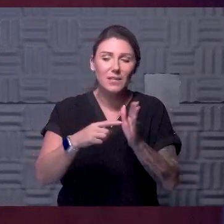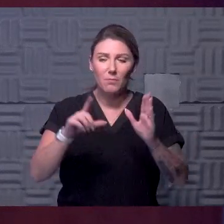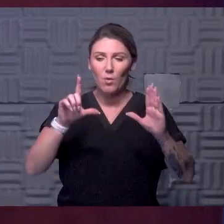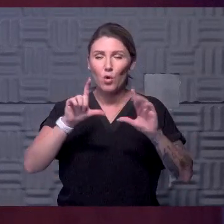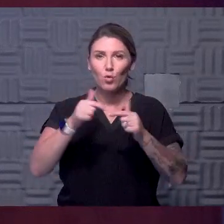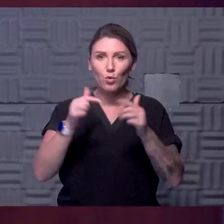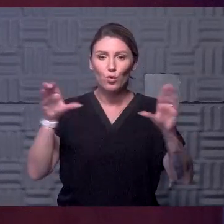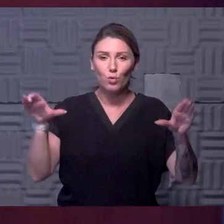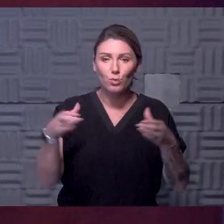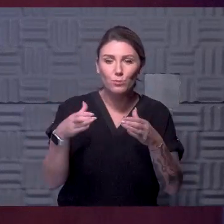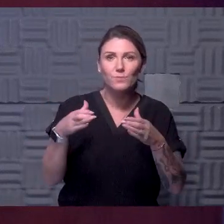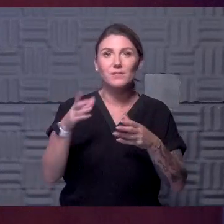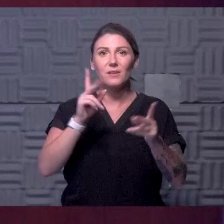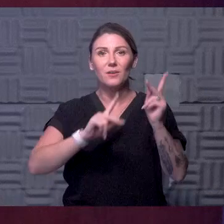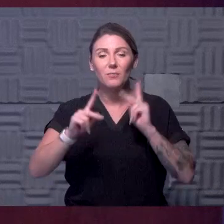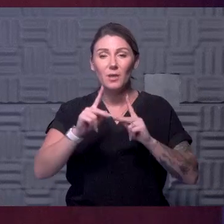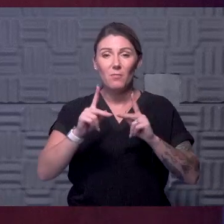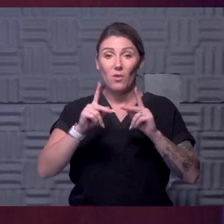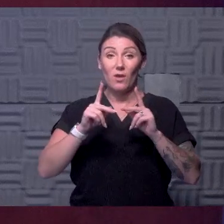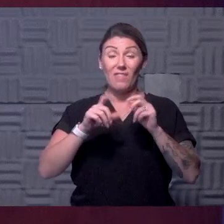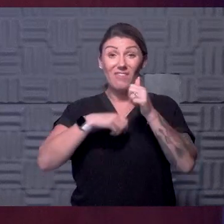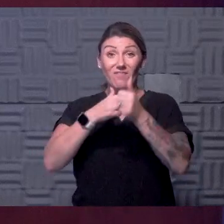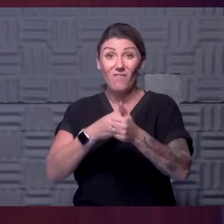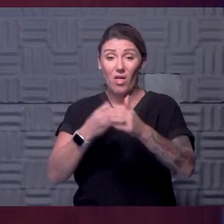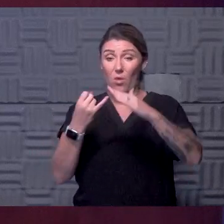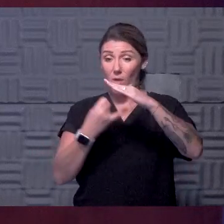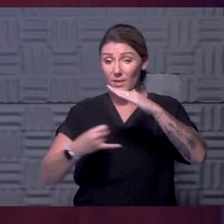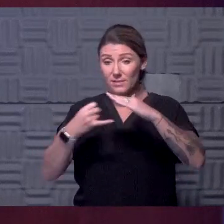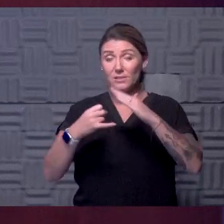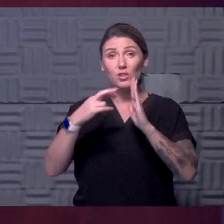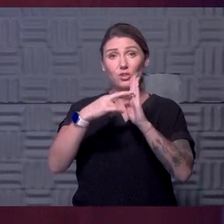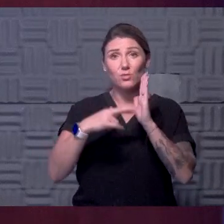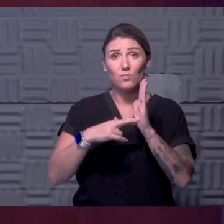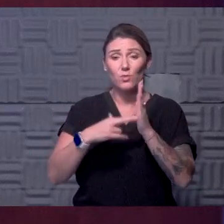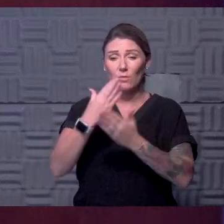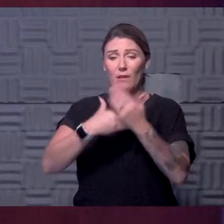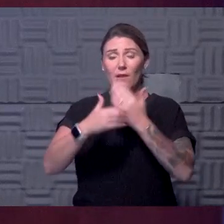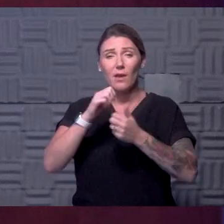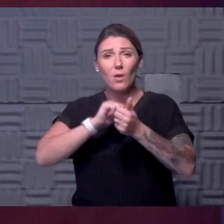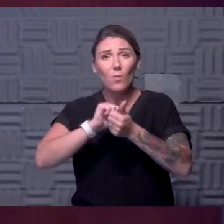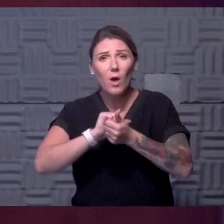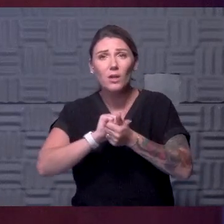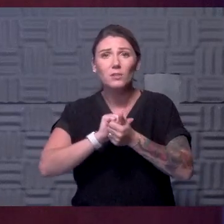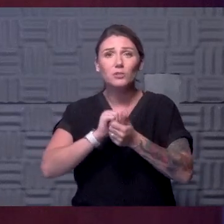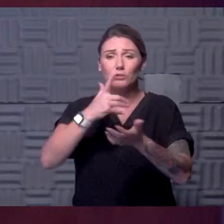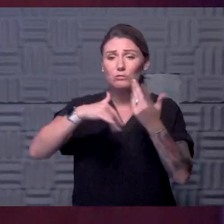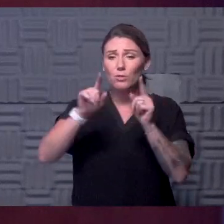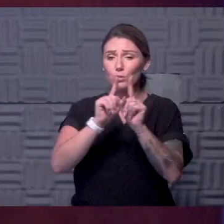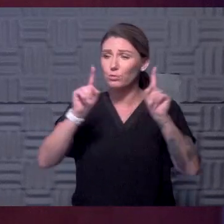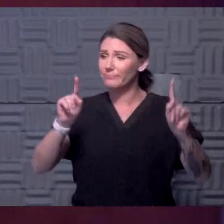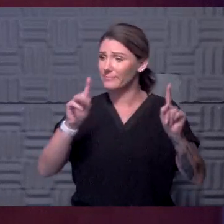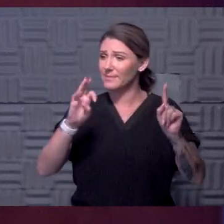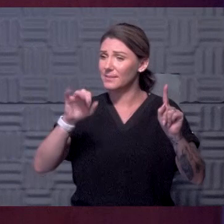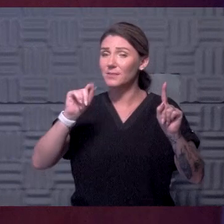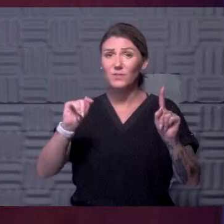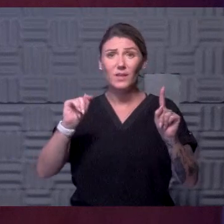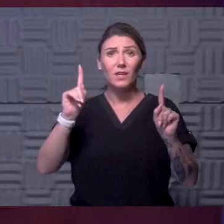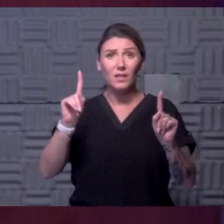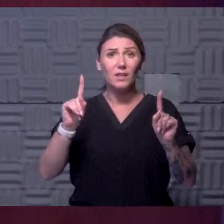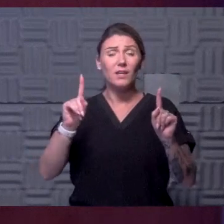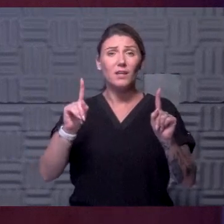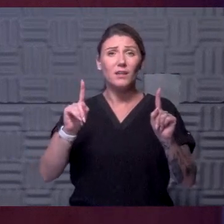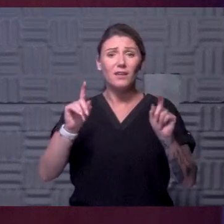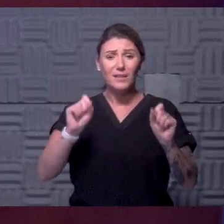groups of people follow the isolation rules, the hand washing, masks, social distancing, we can keep this virus